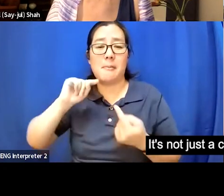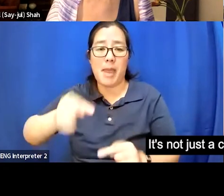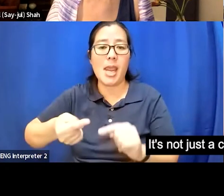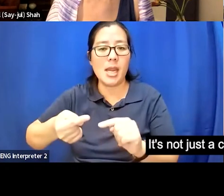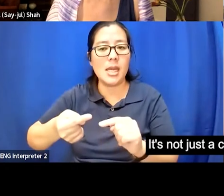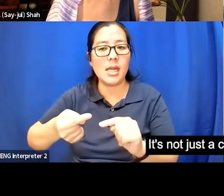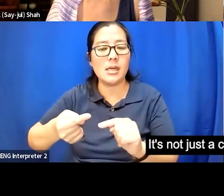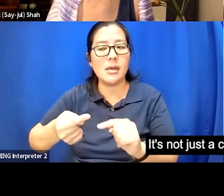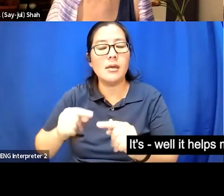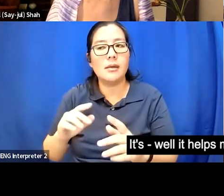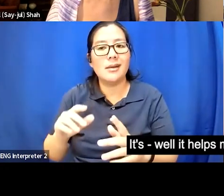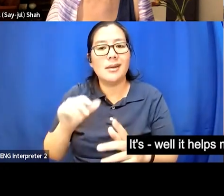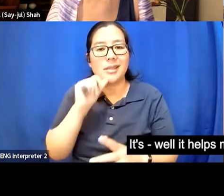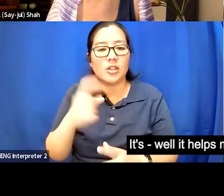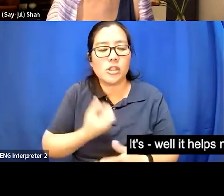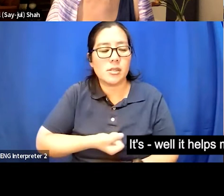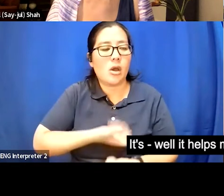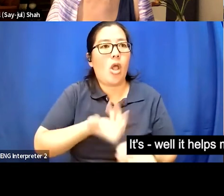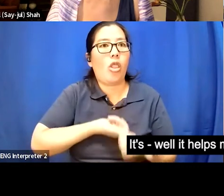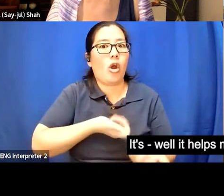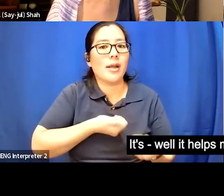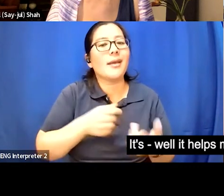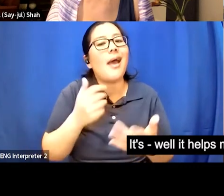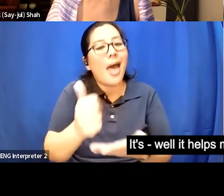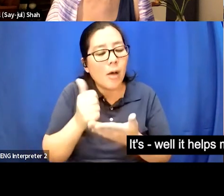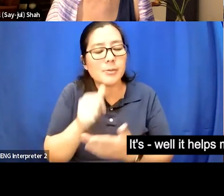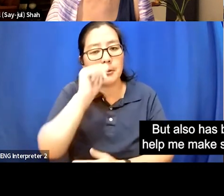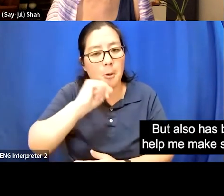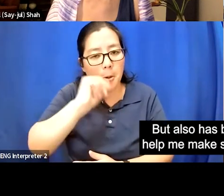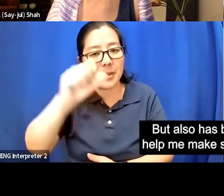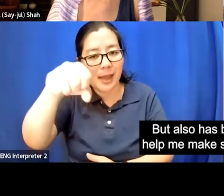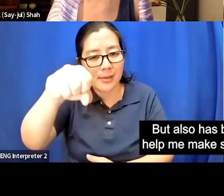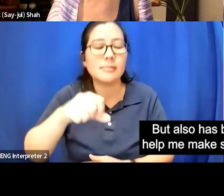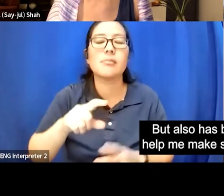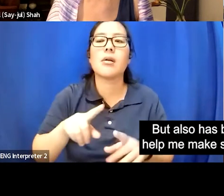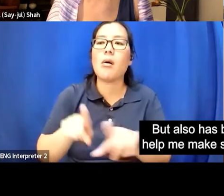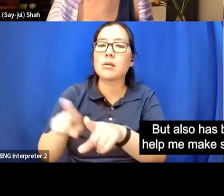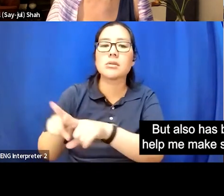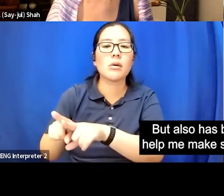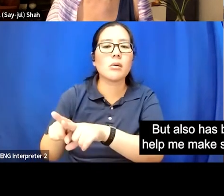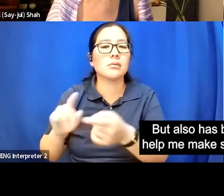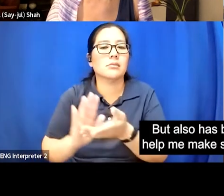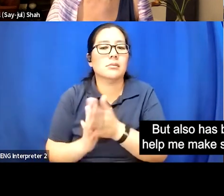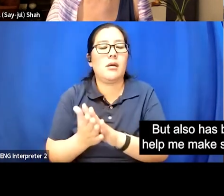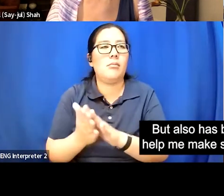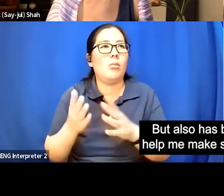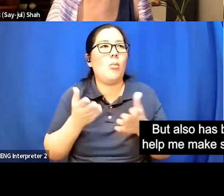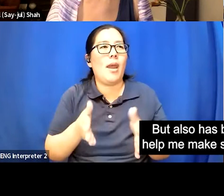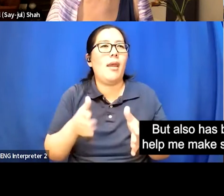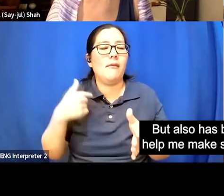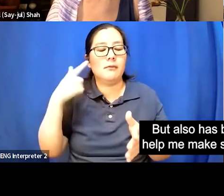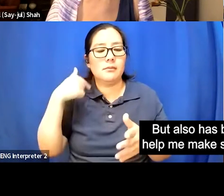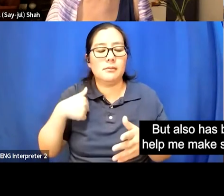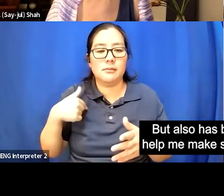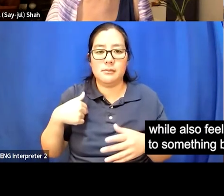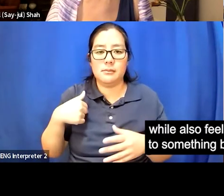It's not just a cathartic outlet. It helps me cope, definitely, but also has been a way to help me make sense